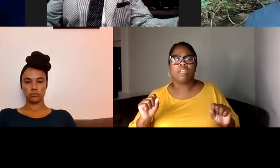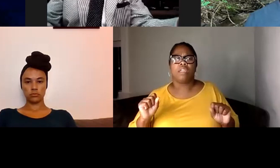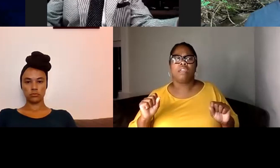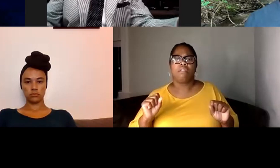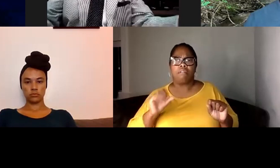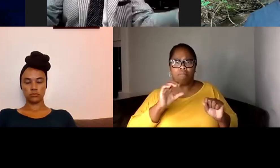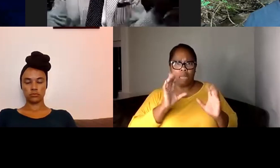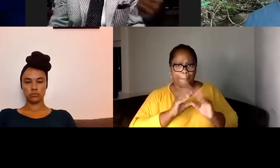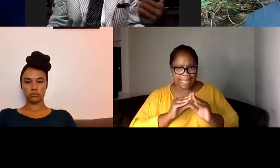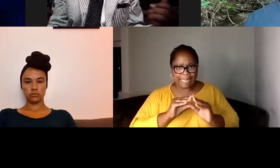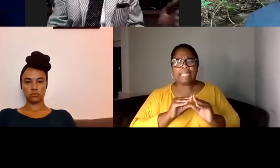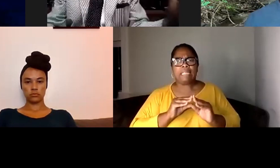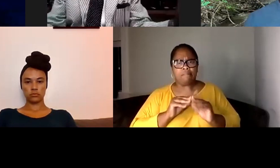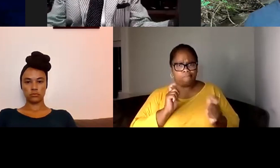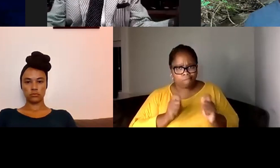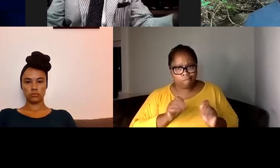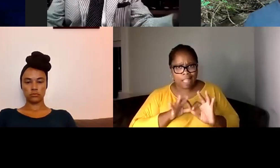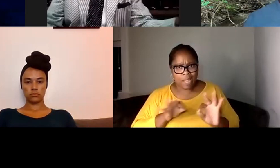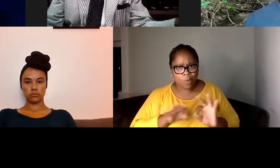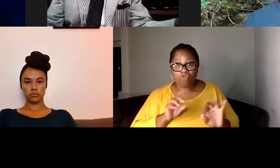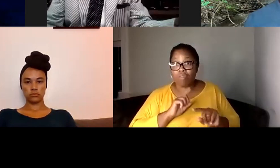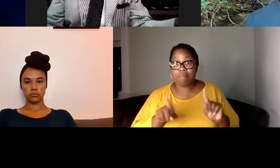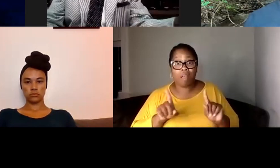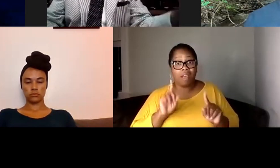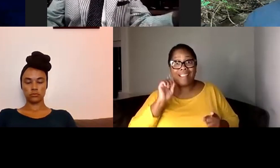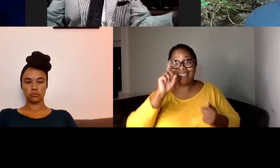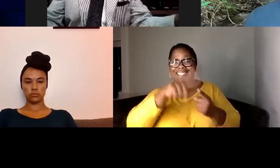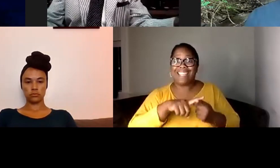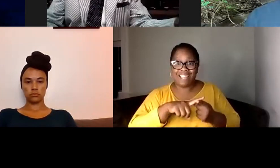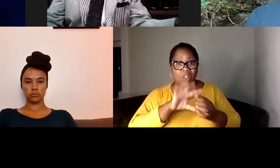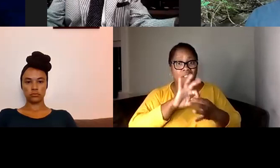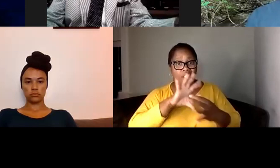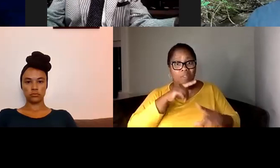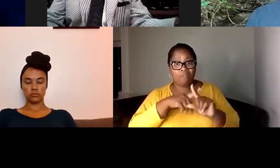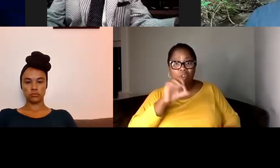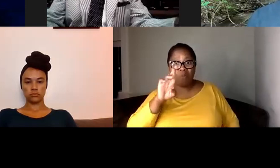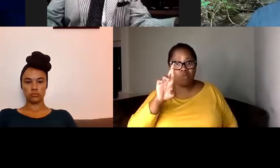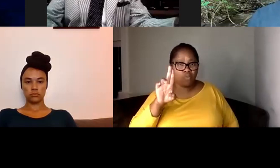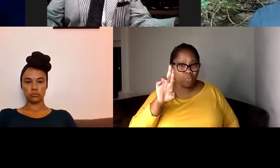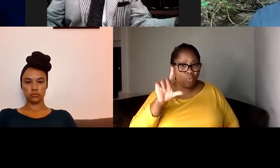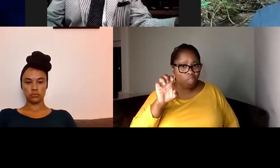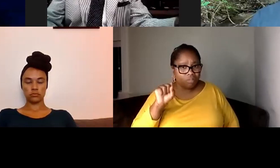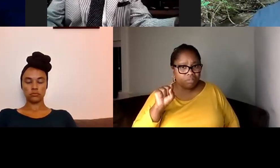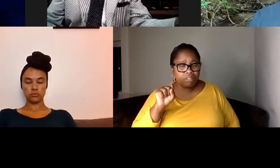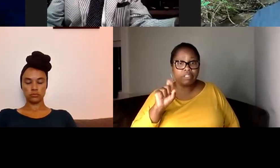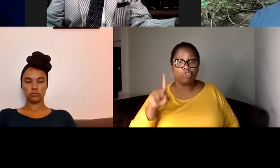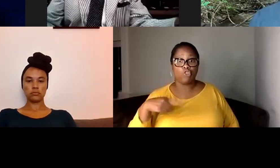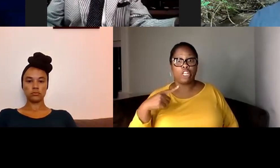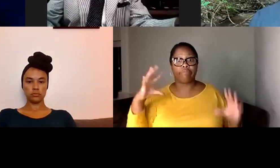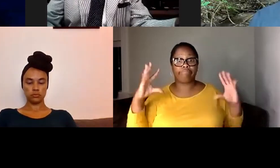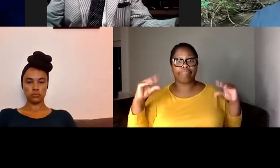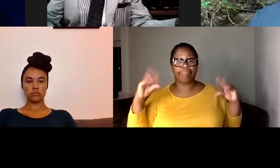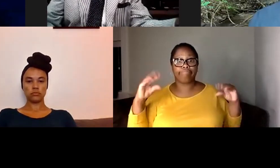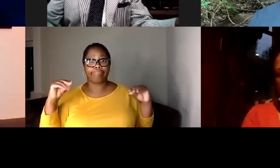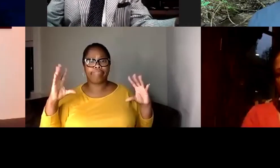committee working on language. But until the bill is released out of rules, it's just talk. So that's the pressure that we need to do right now, of